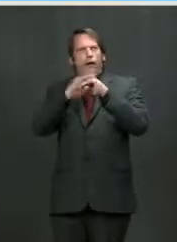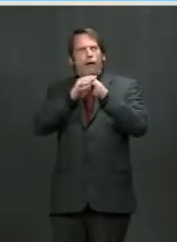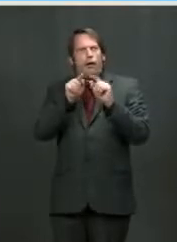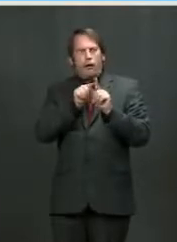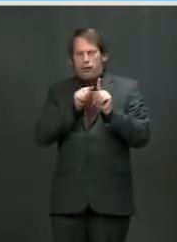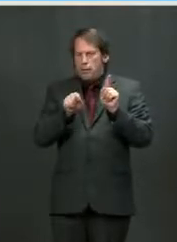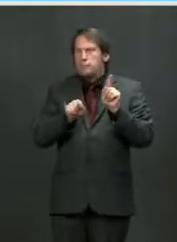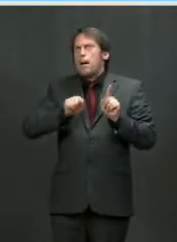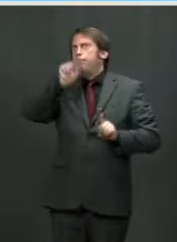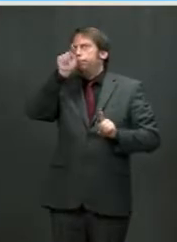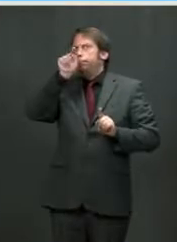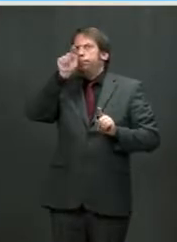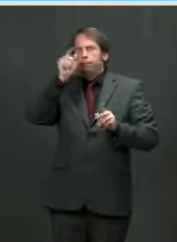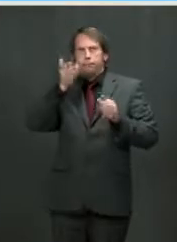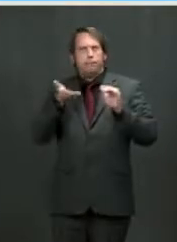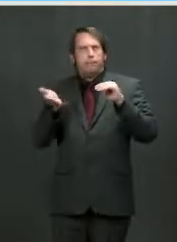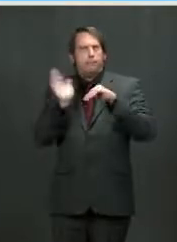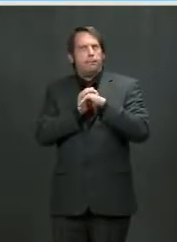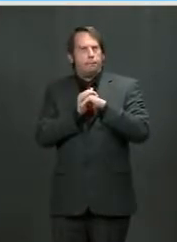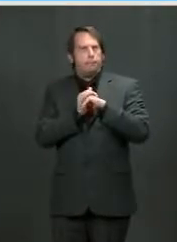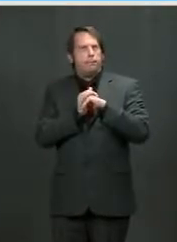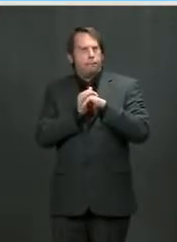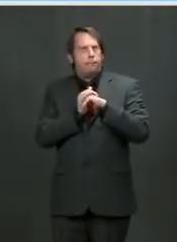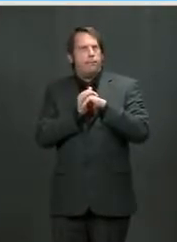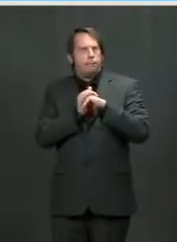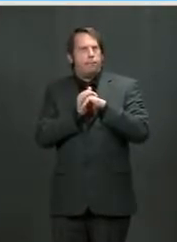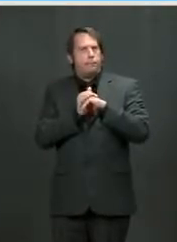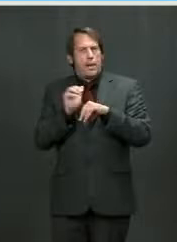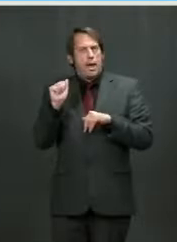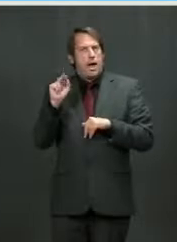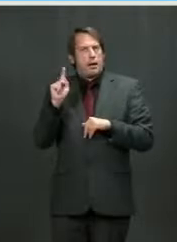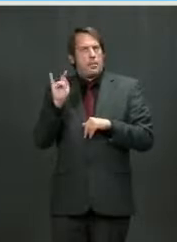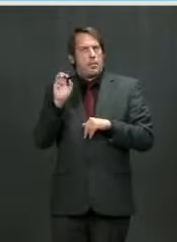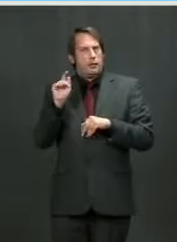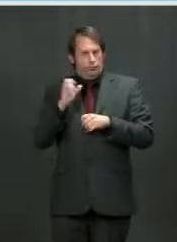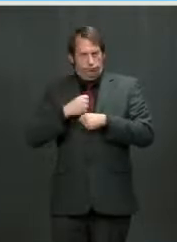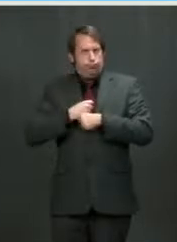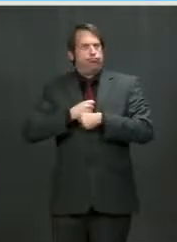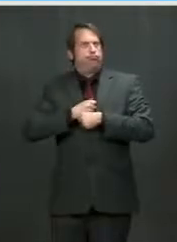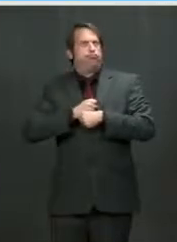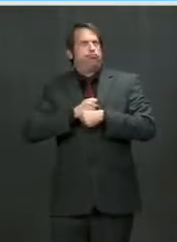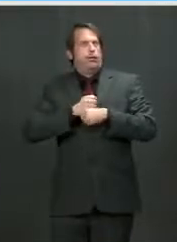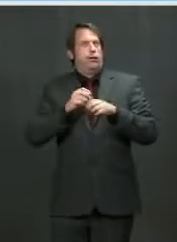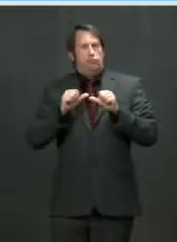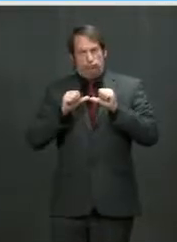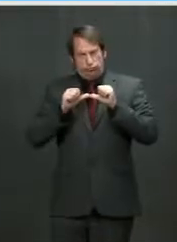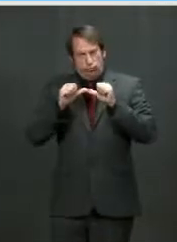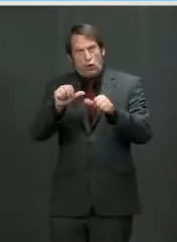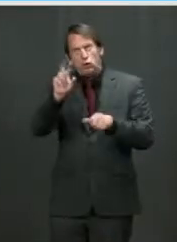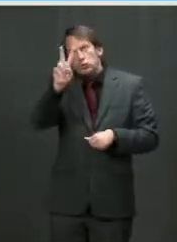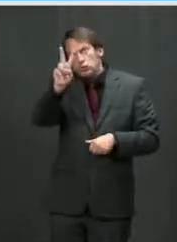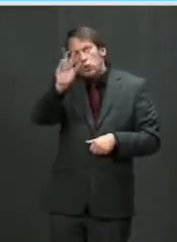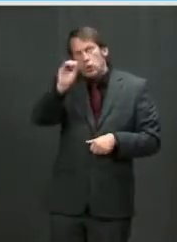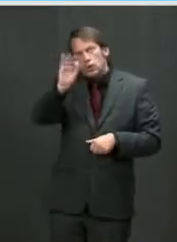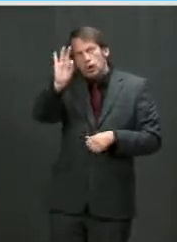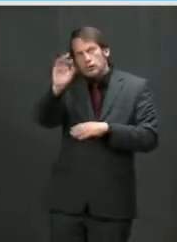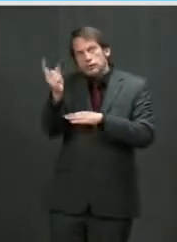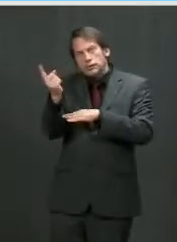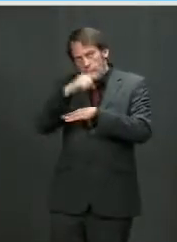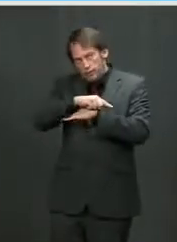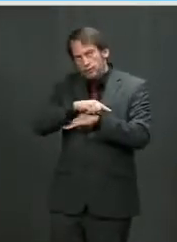neutralizing antibodies, which again go out to beyond 209 days. Next slide. If you look